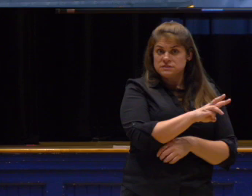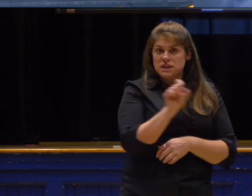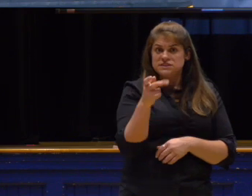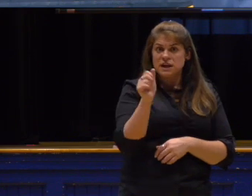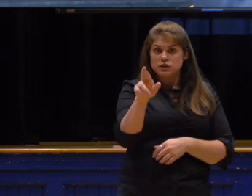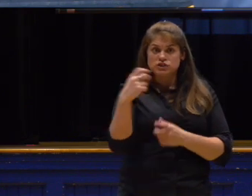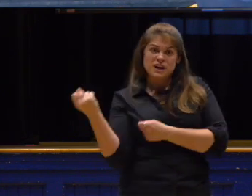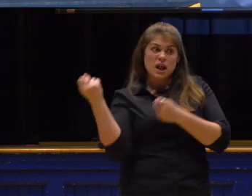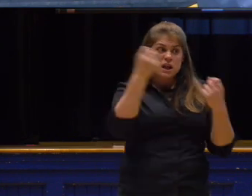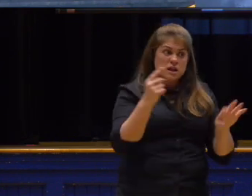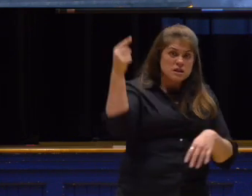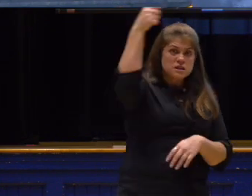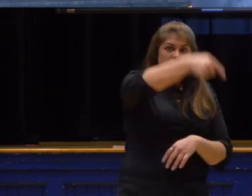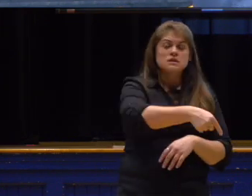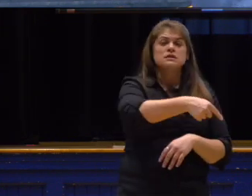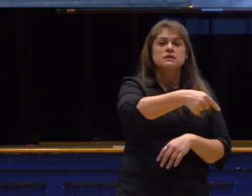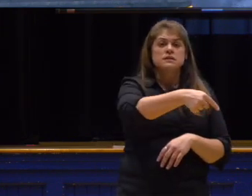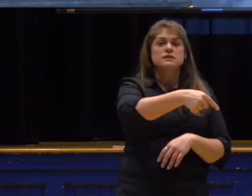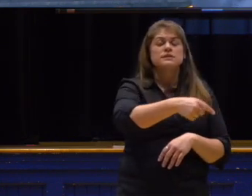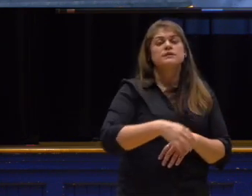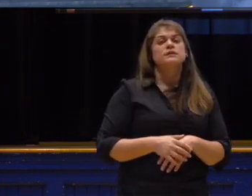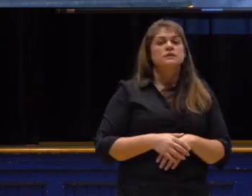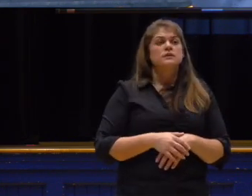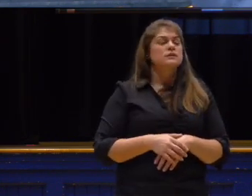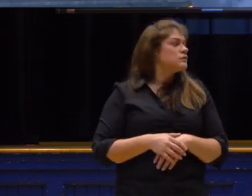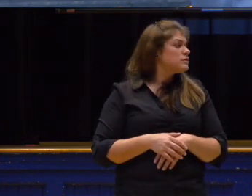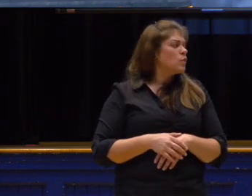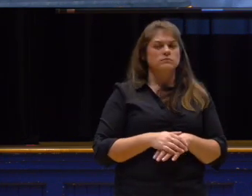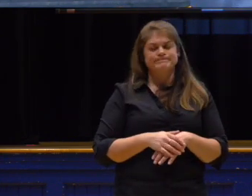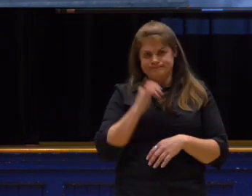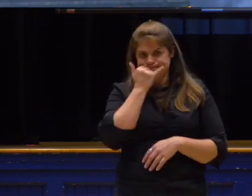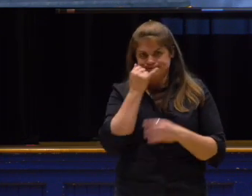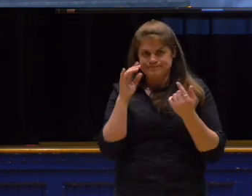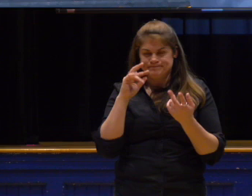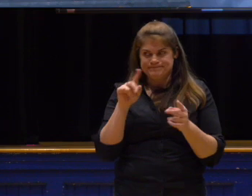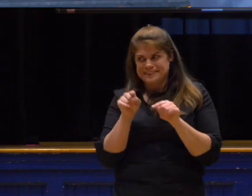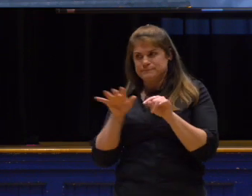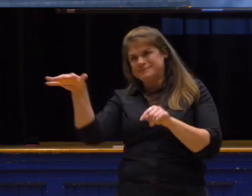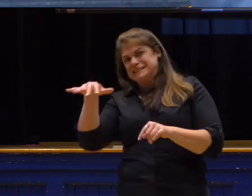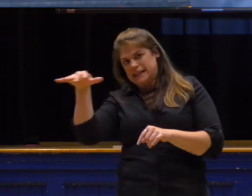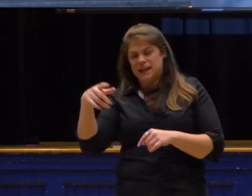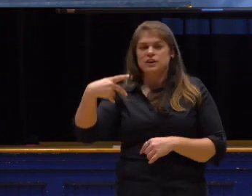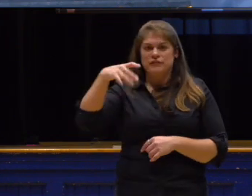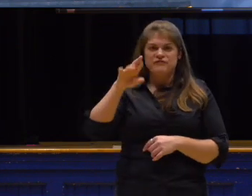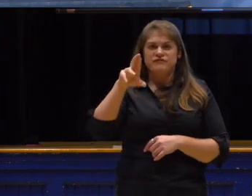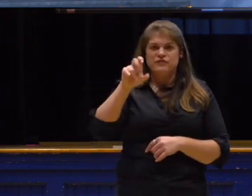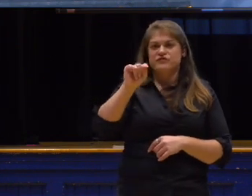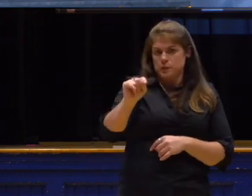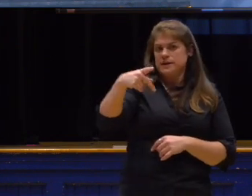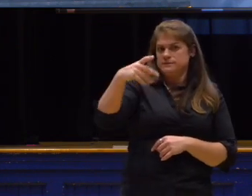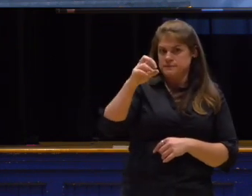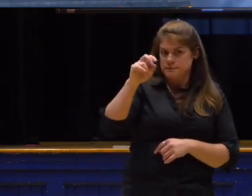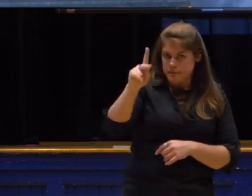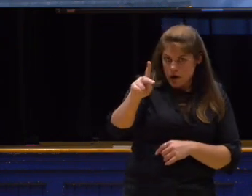that side of, this side of Forest Park, Dickinson Street, everybody's